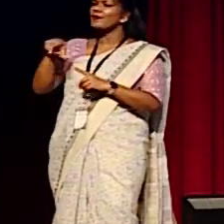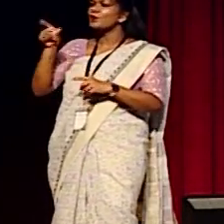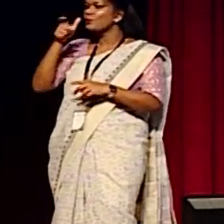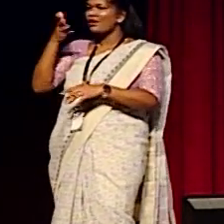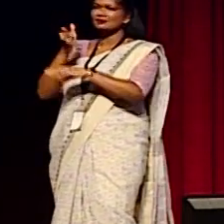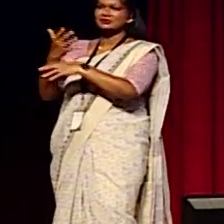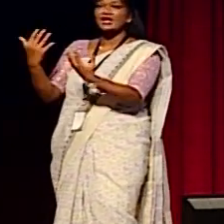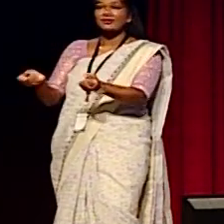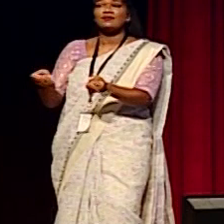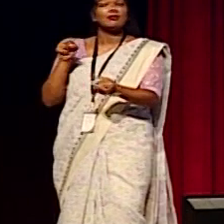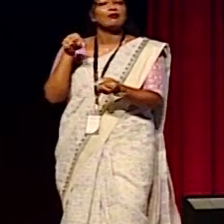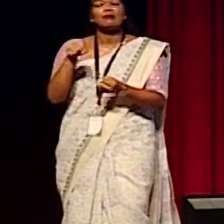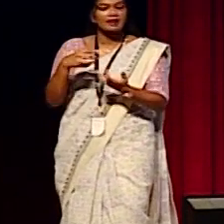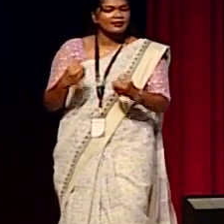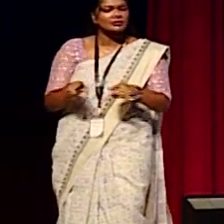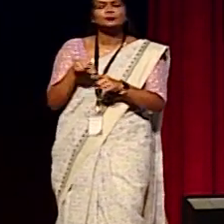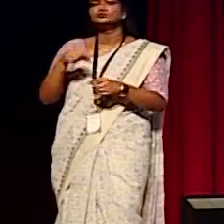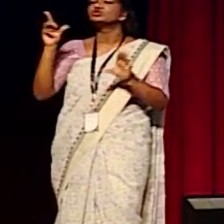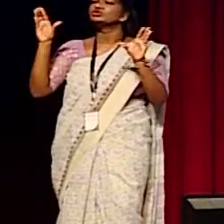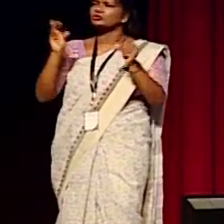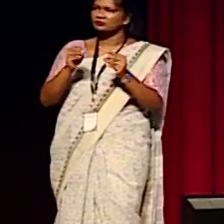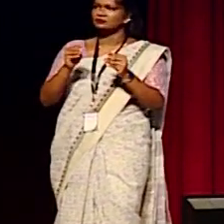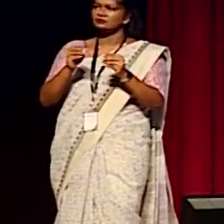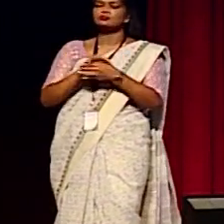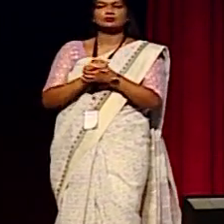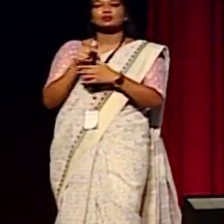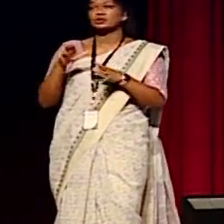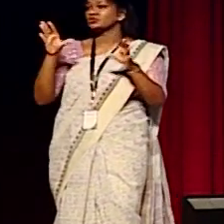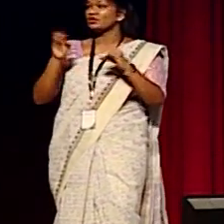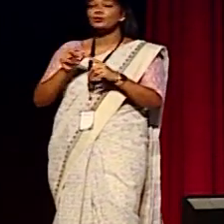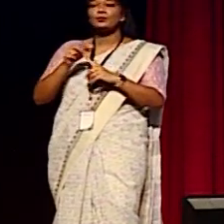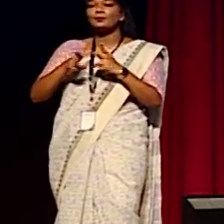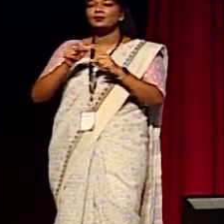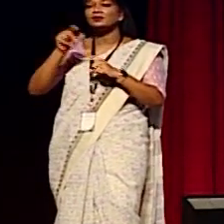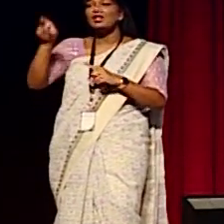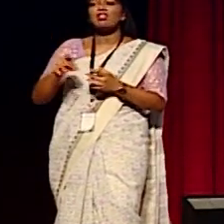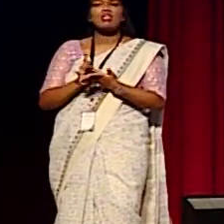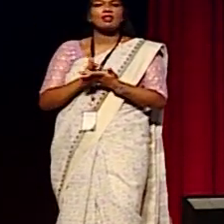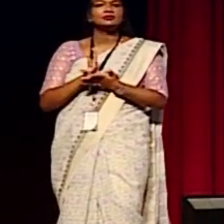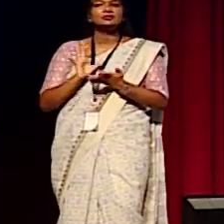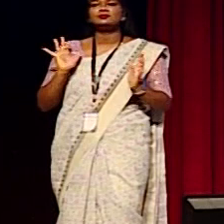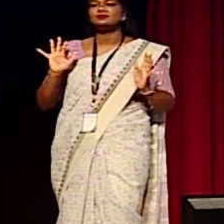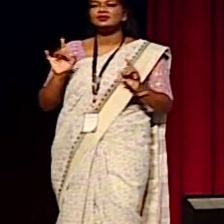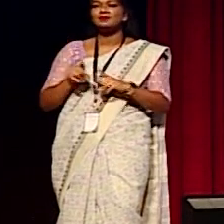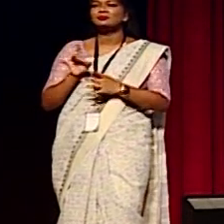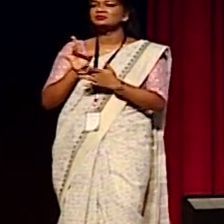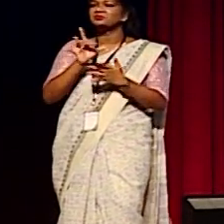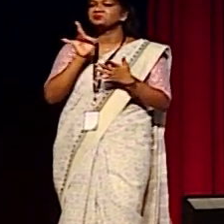However, this enthusiasm was very short-lived, for the patients rejected those artificial